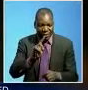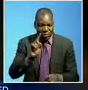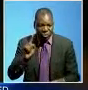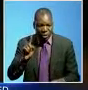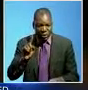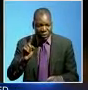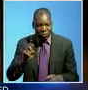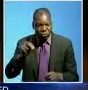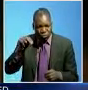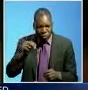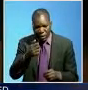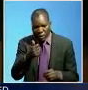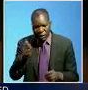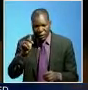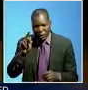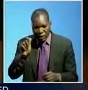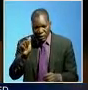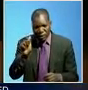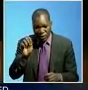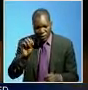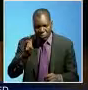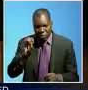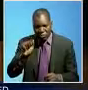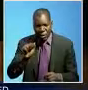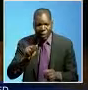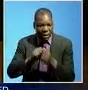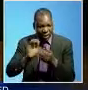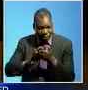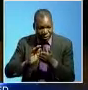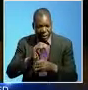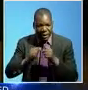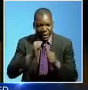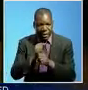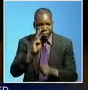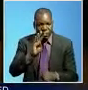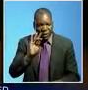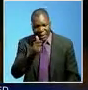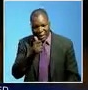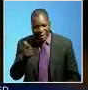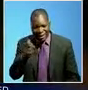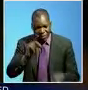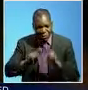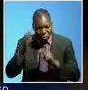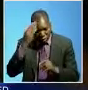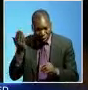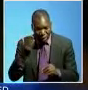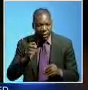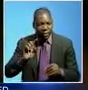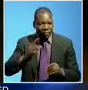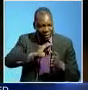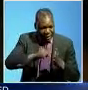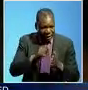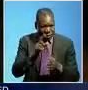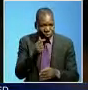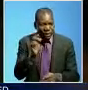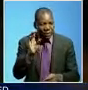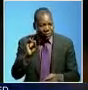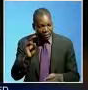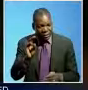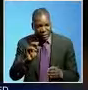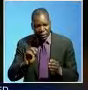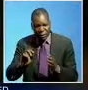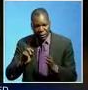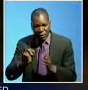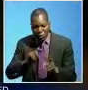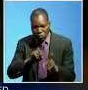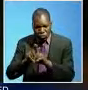and Mr. Kamwimba, 48, of Kawe, and other persons unknown between 1st January 2017 and 31st